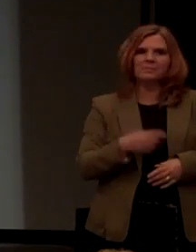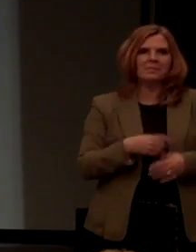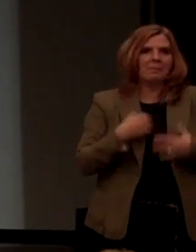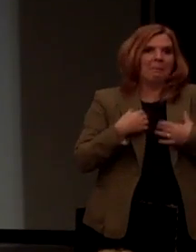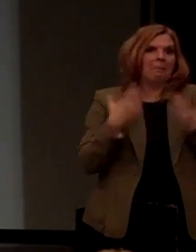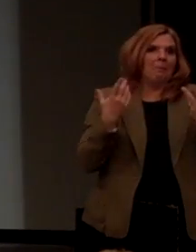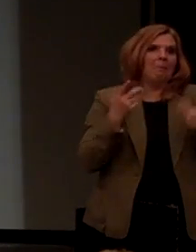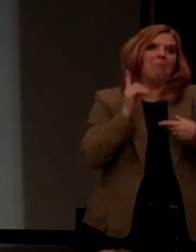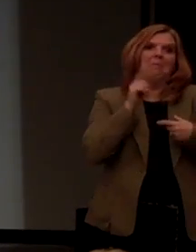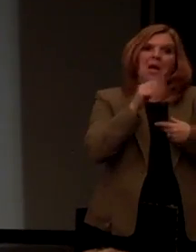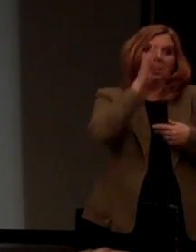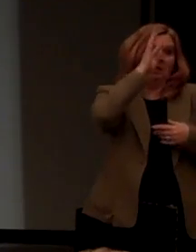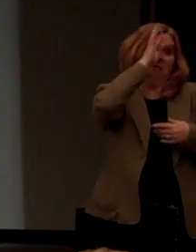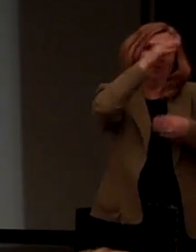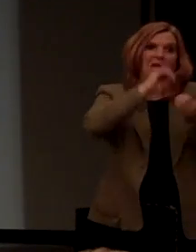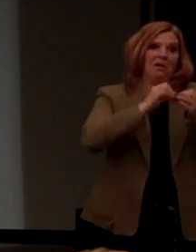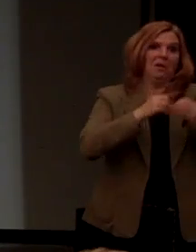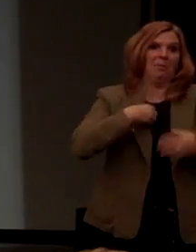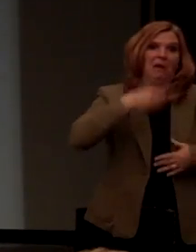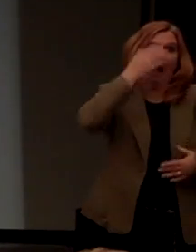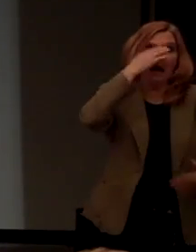You know, I could make up something